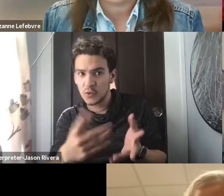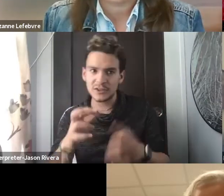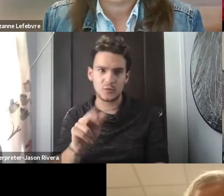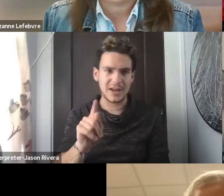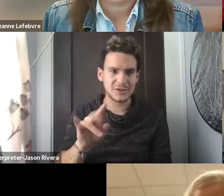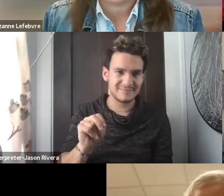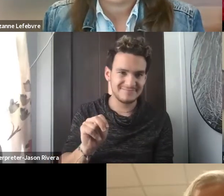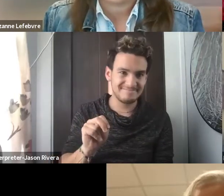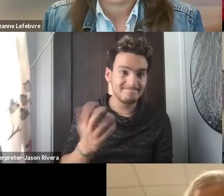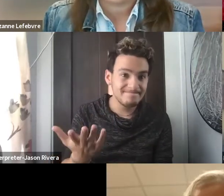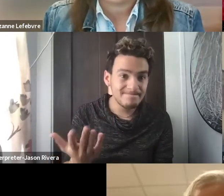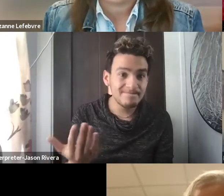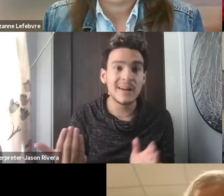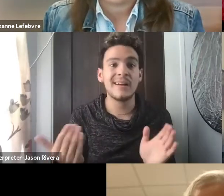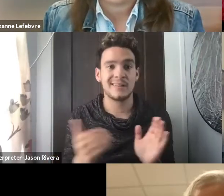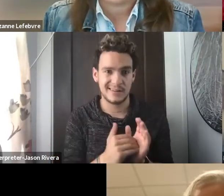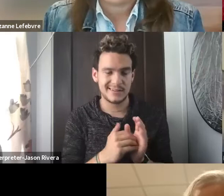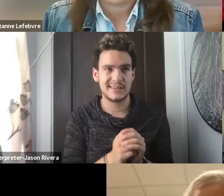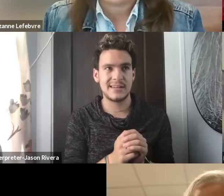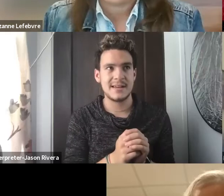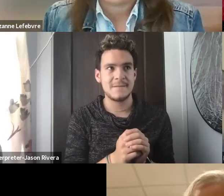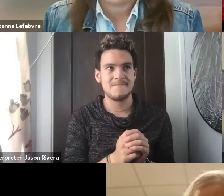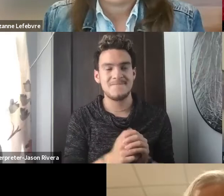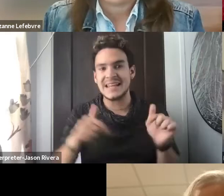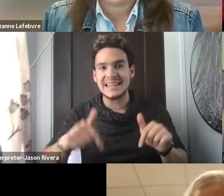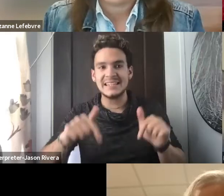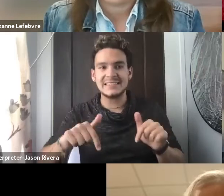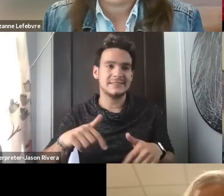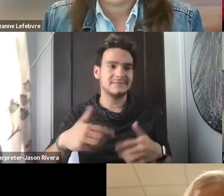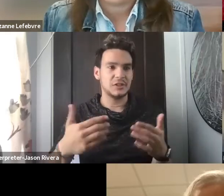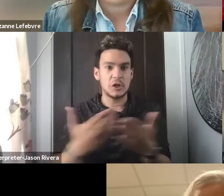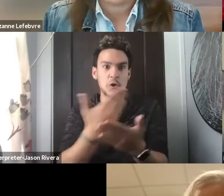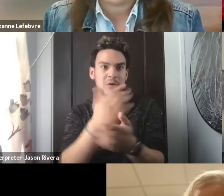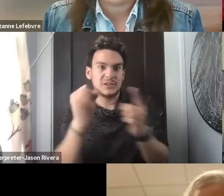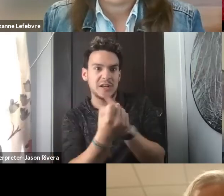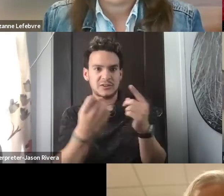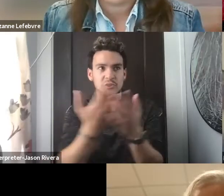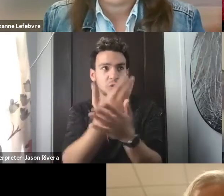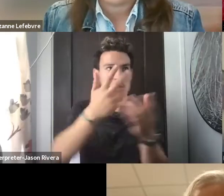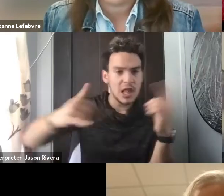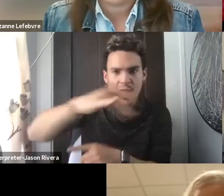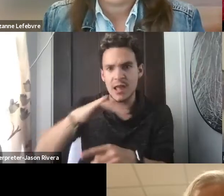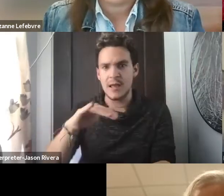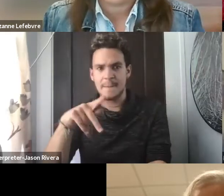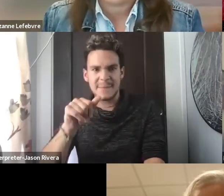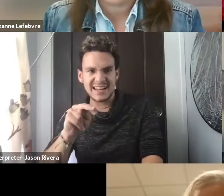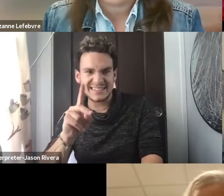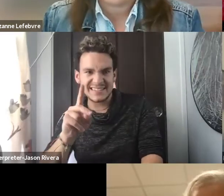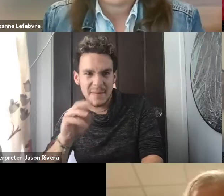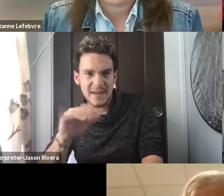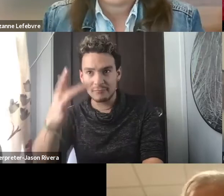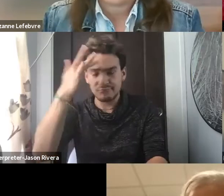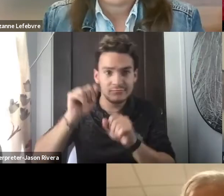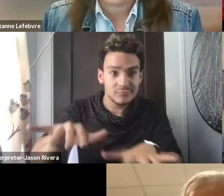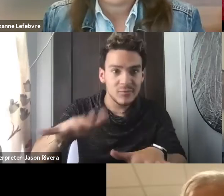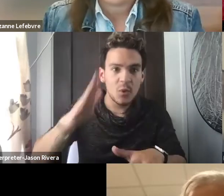So again, you know, this milieu, if you will, of pandemic is certainly going